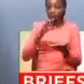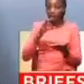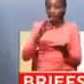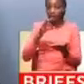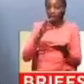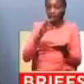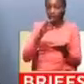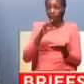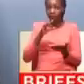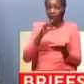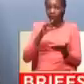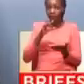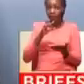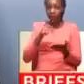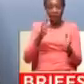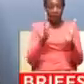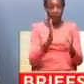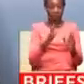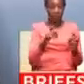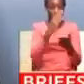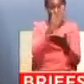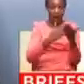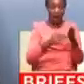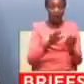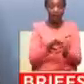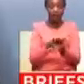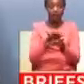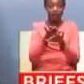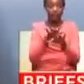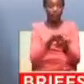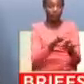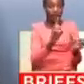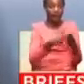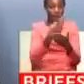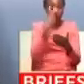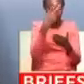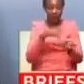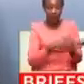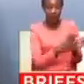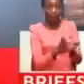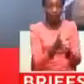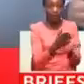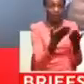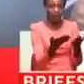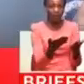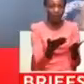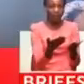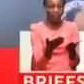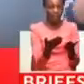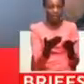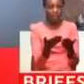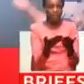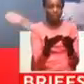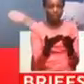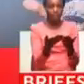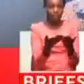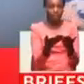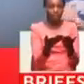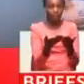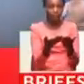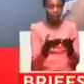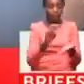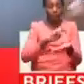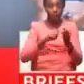half fish. Where do you see these? You have to conjure them at the riverside, at the side, or at the beach. So you conjure that